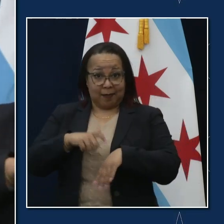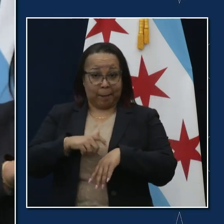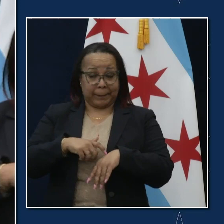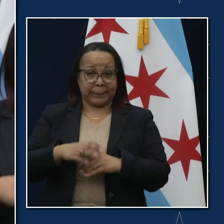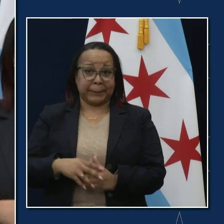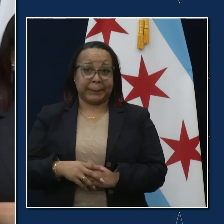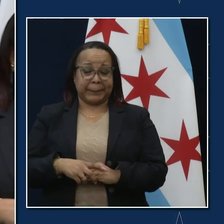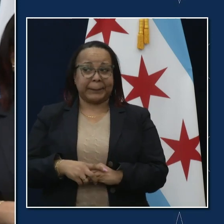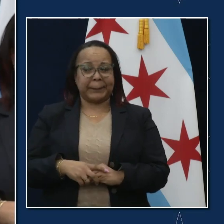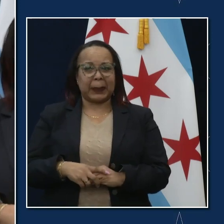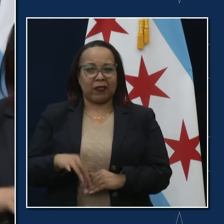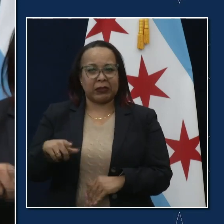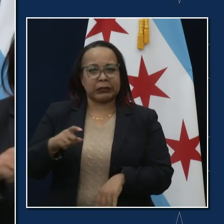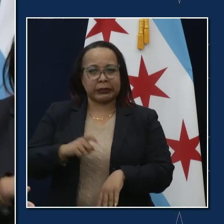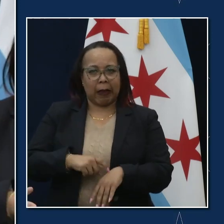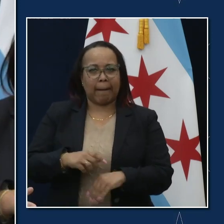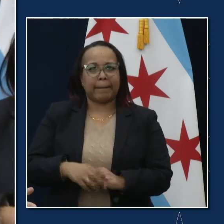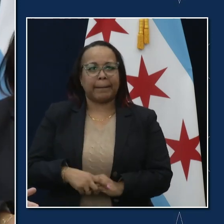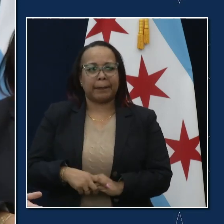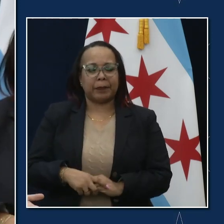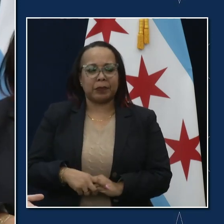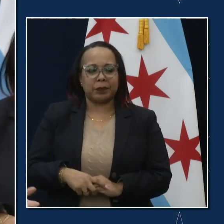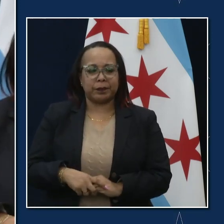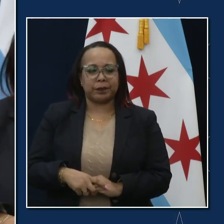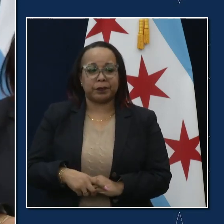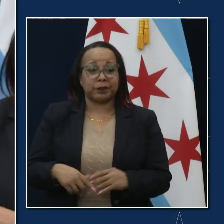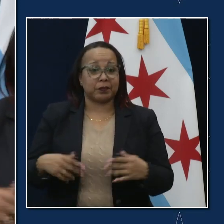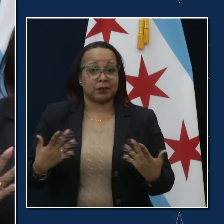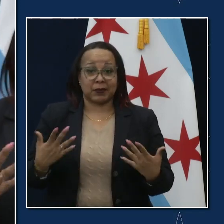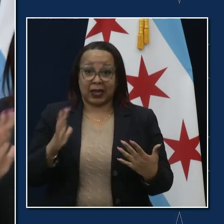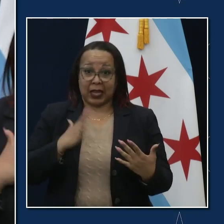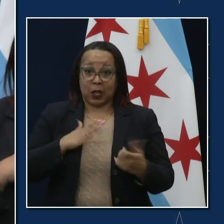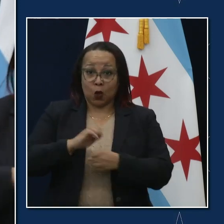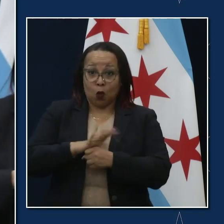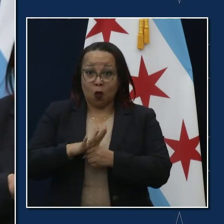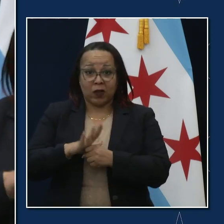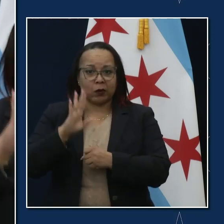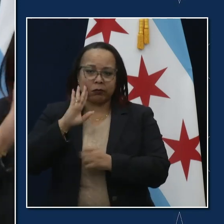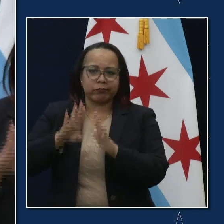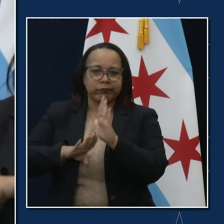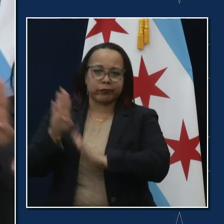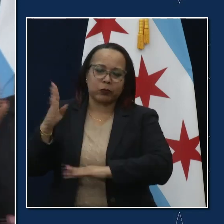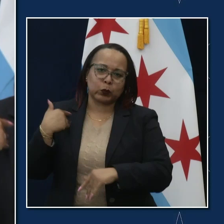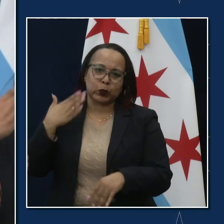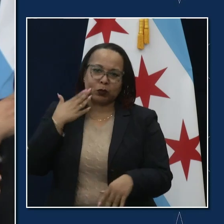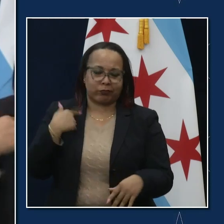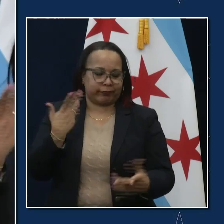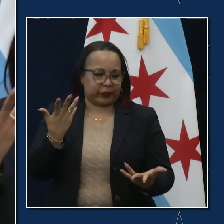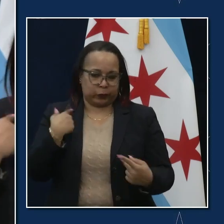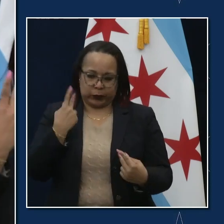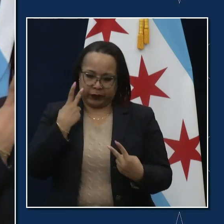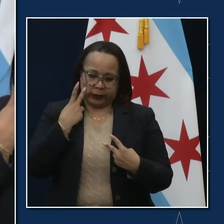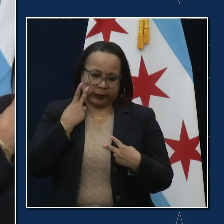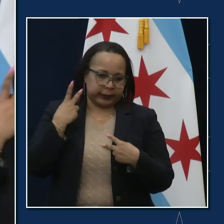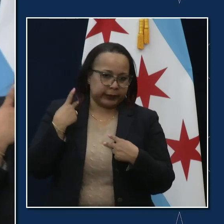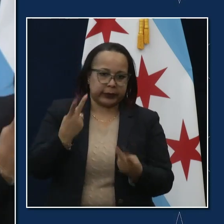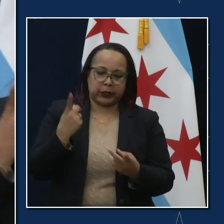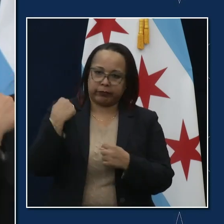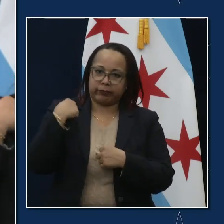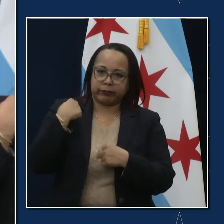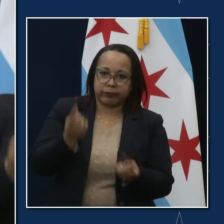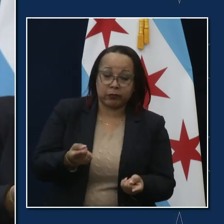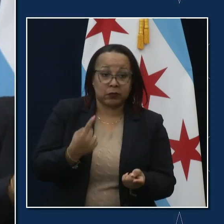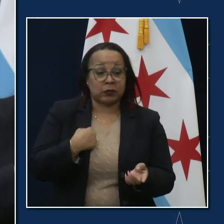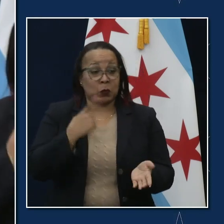are a time that makes our COVID rates go up. We have seen that regularly. We saw